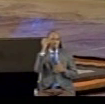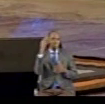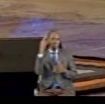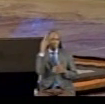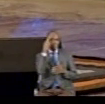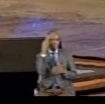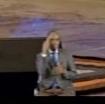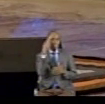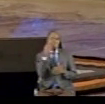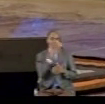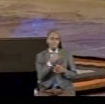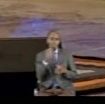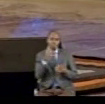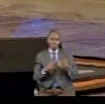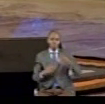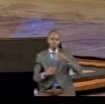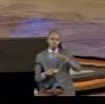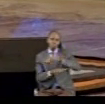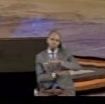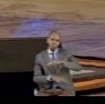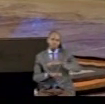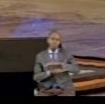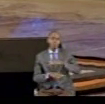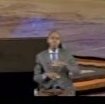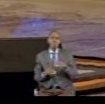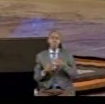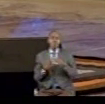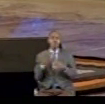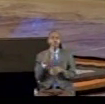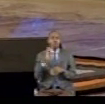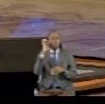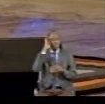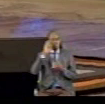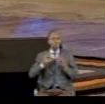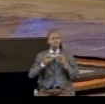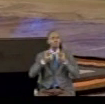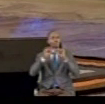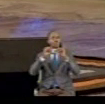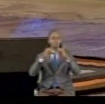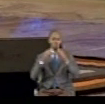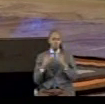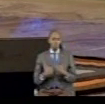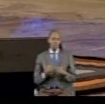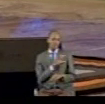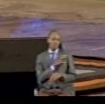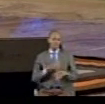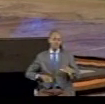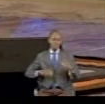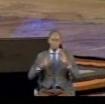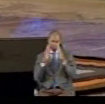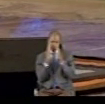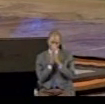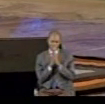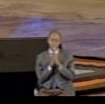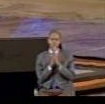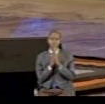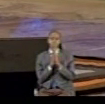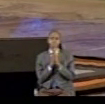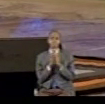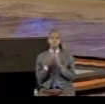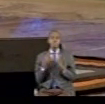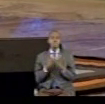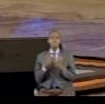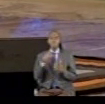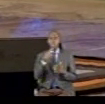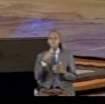the foundation of his constant power. He prayed. He prayed. Tells us in